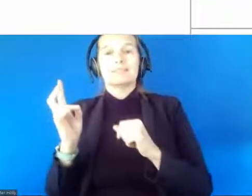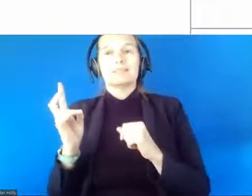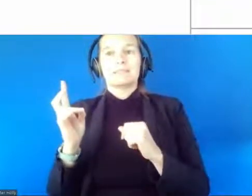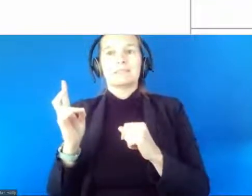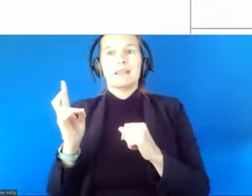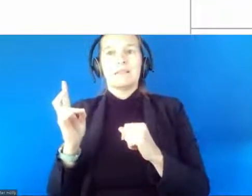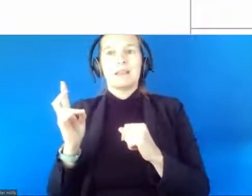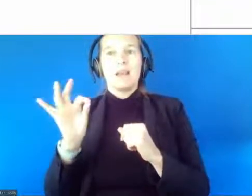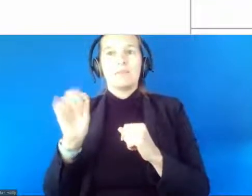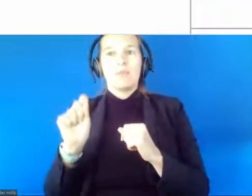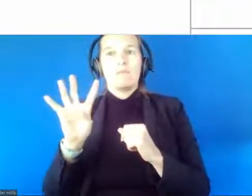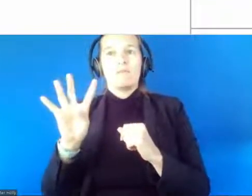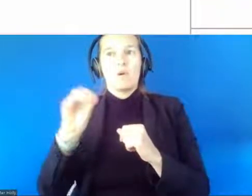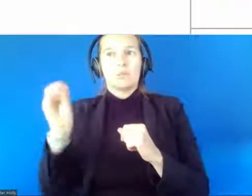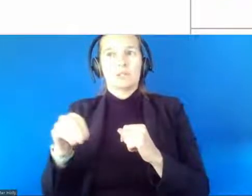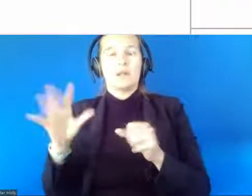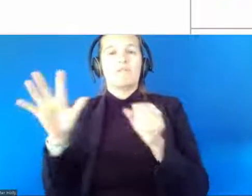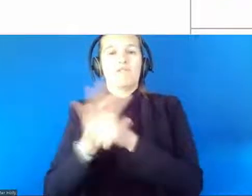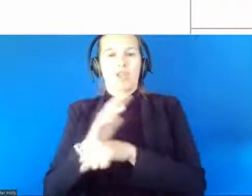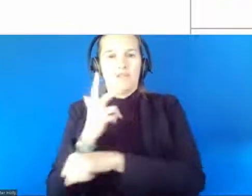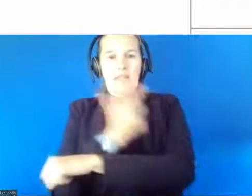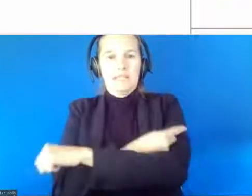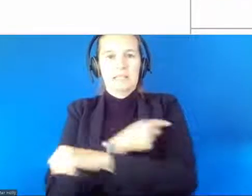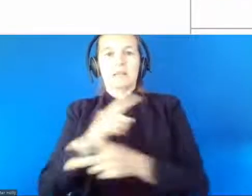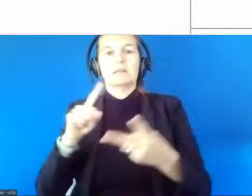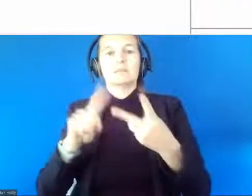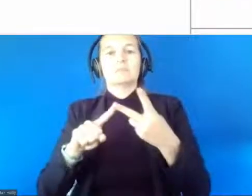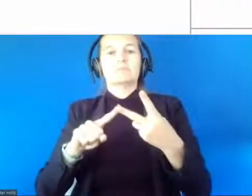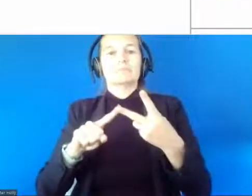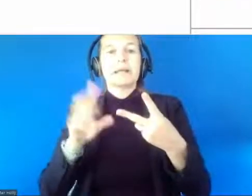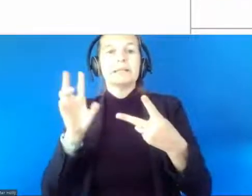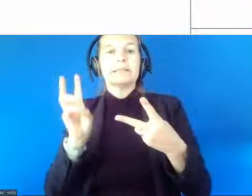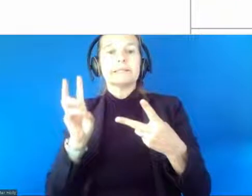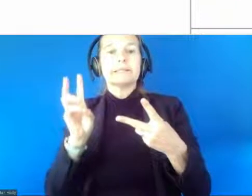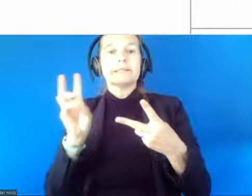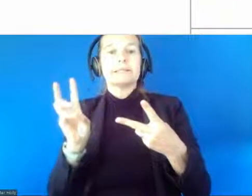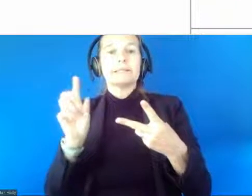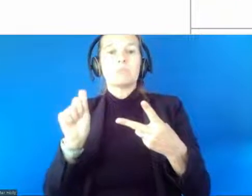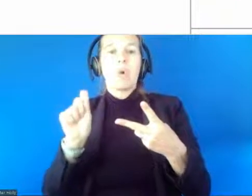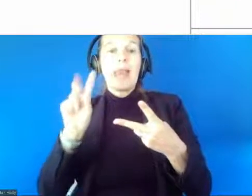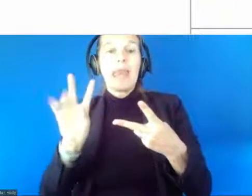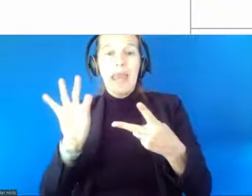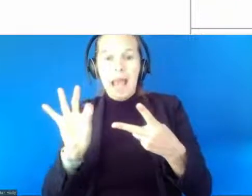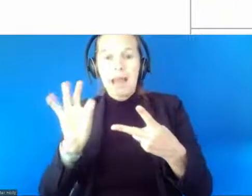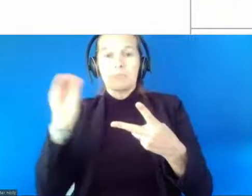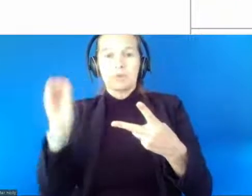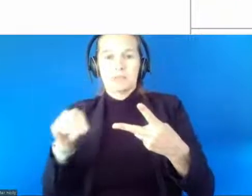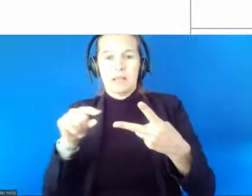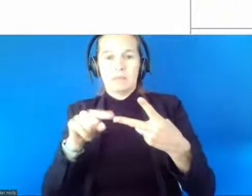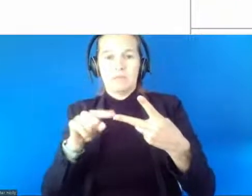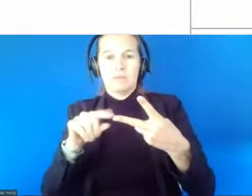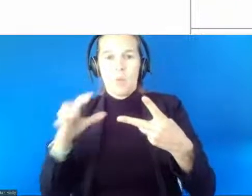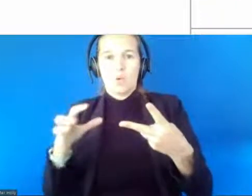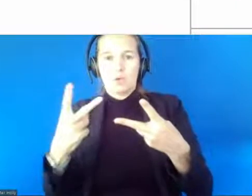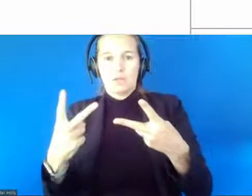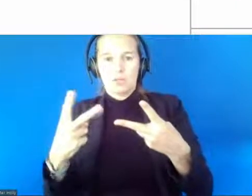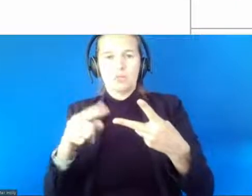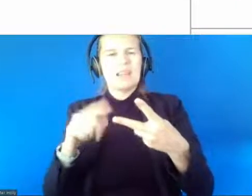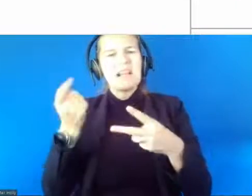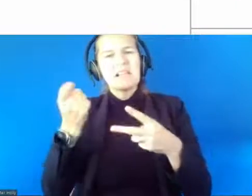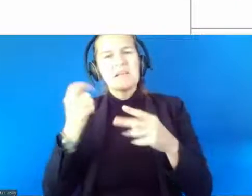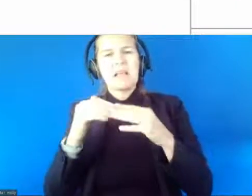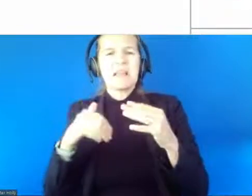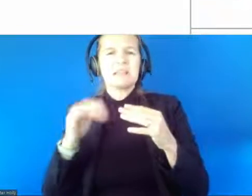fully vaccinated. In quartile 2, 66.9%. This is somewhat less than the California state average for